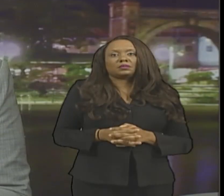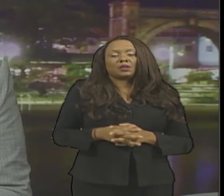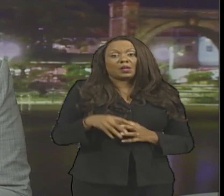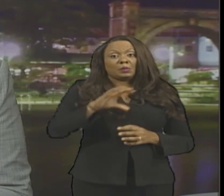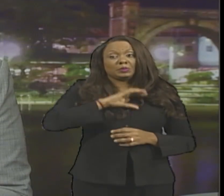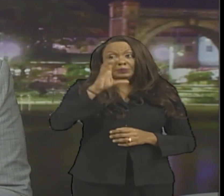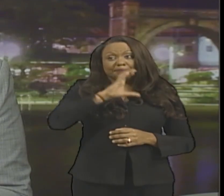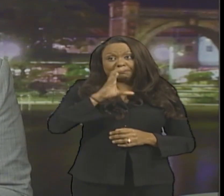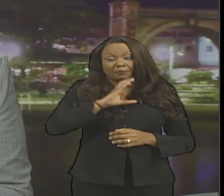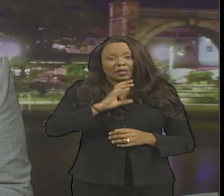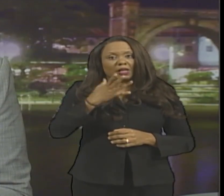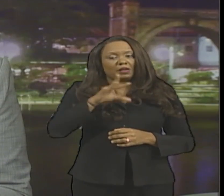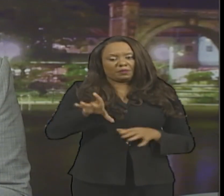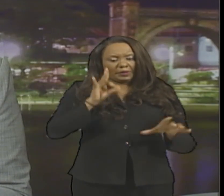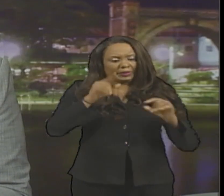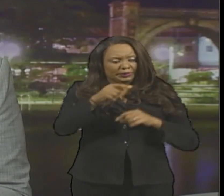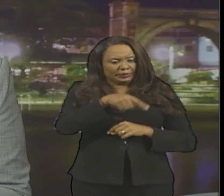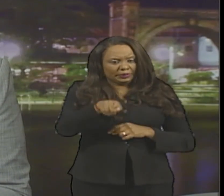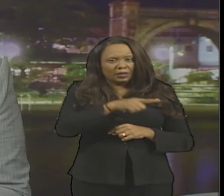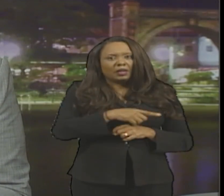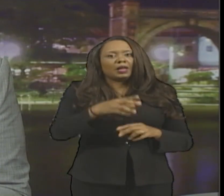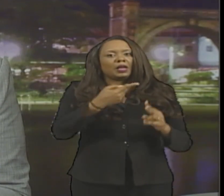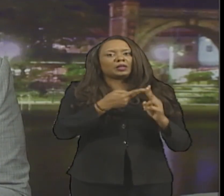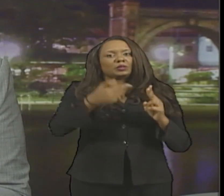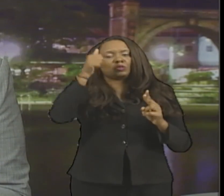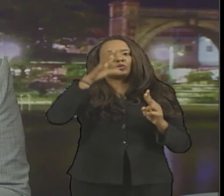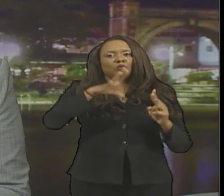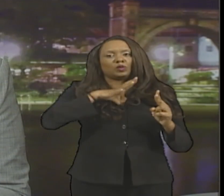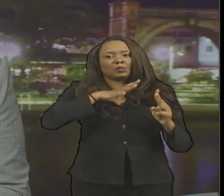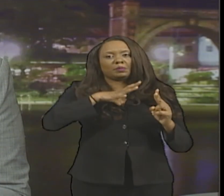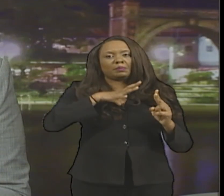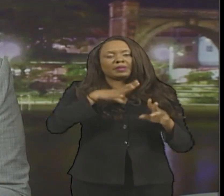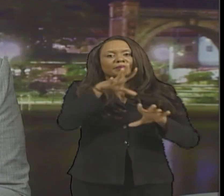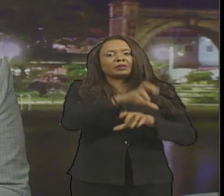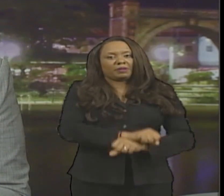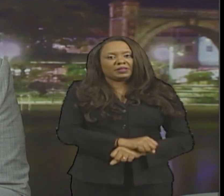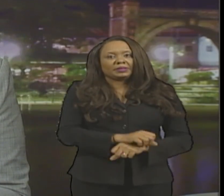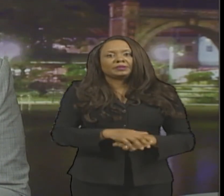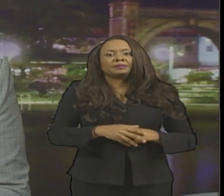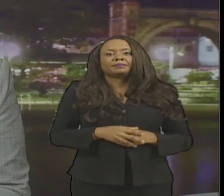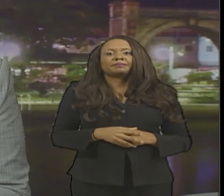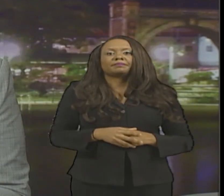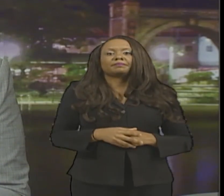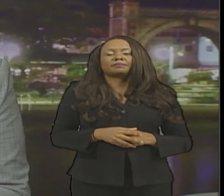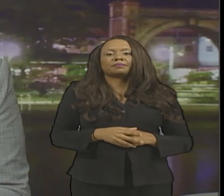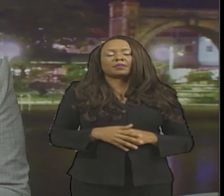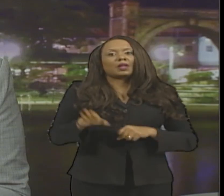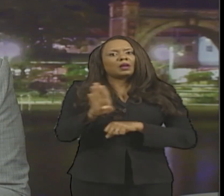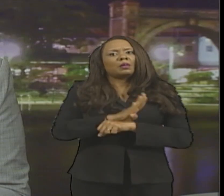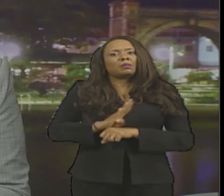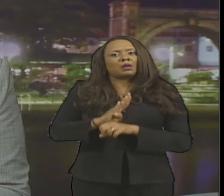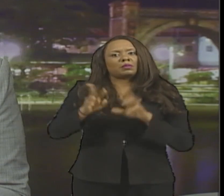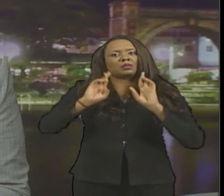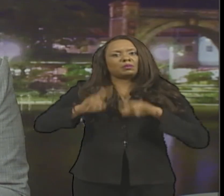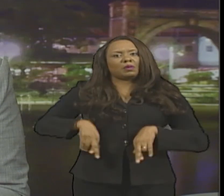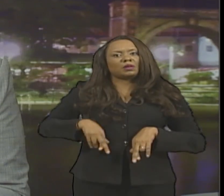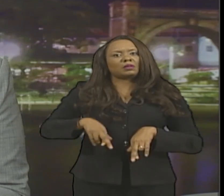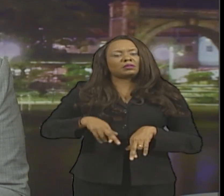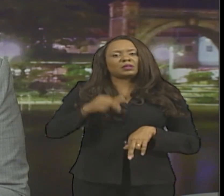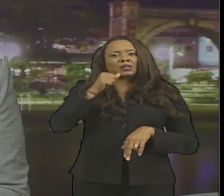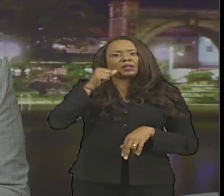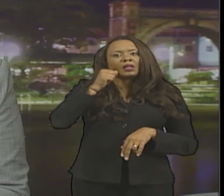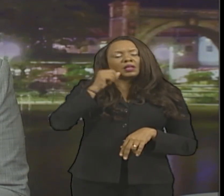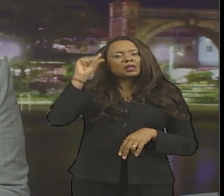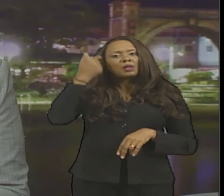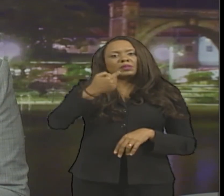cannabis. Well, Barbadians have been reacting to yesterday's announcement that government will be banning a number of single-use plastic